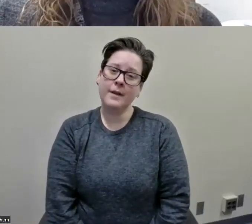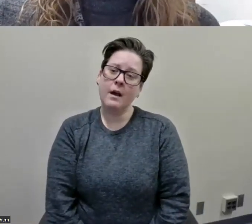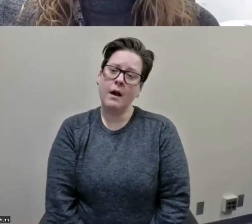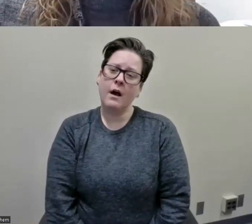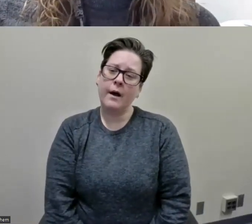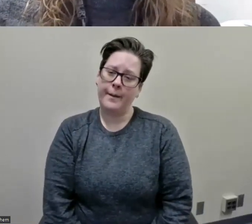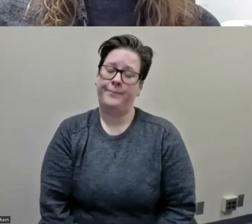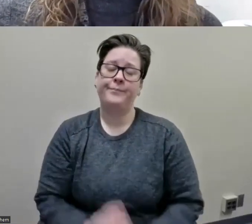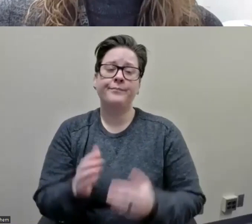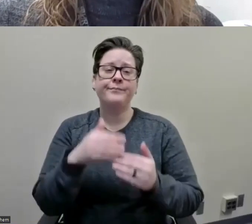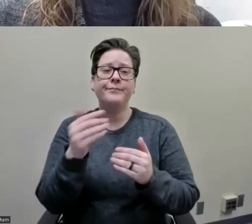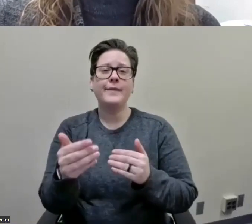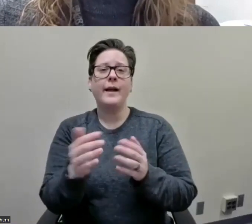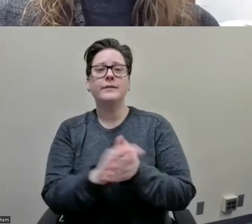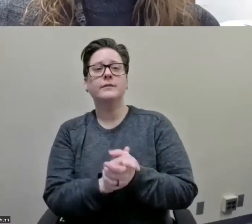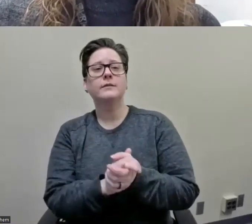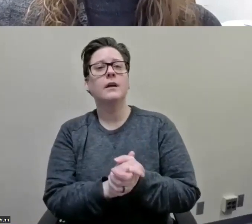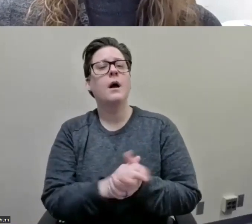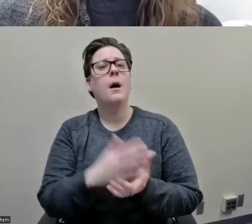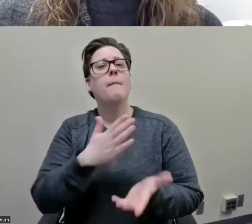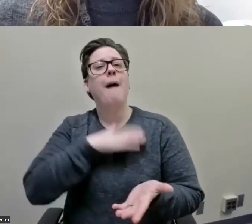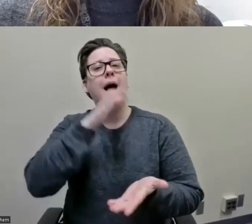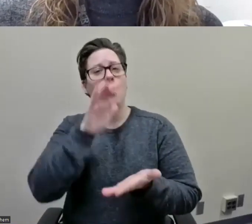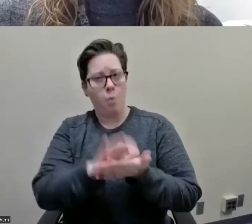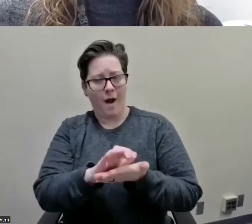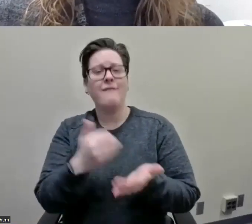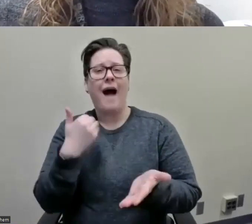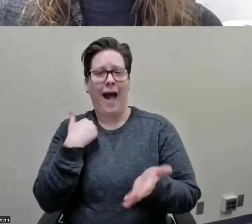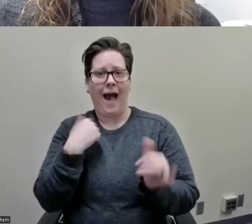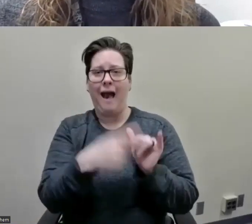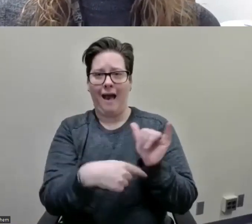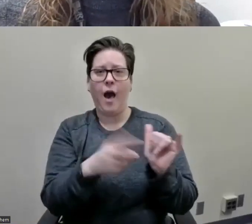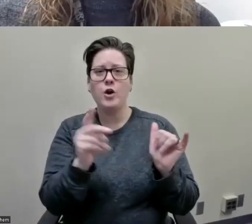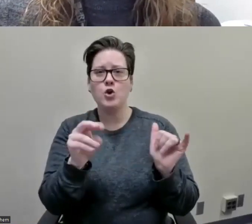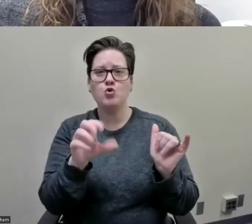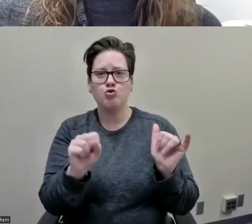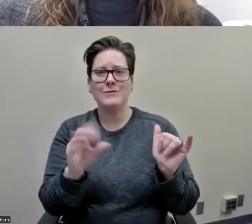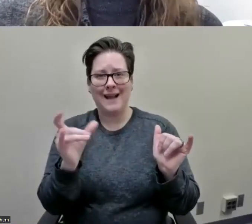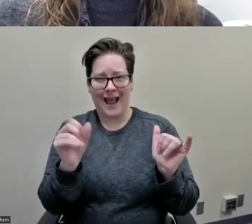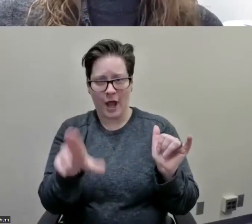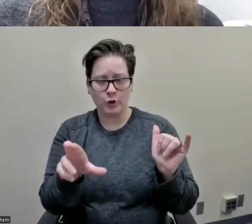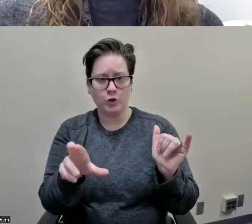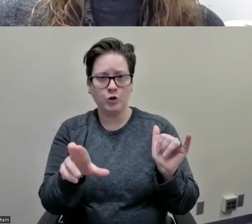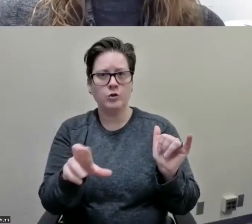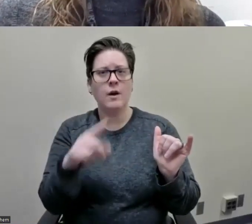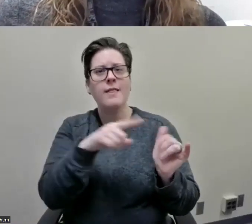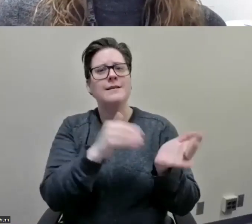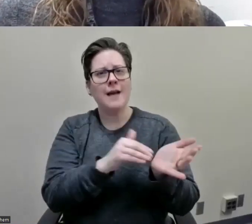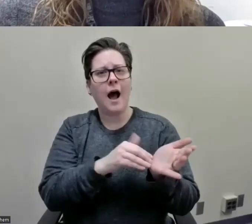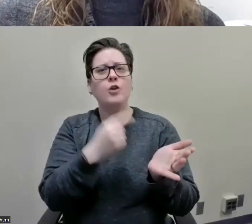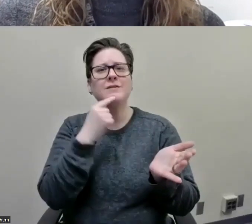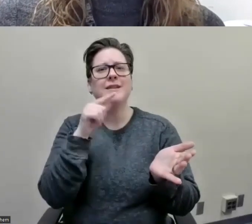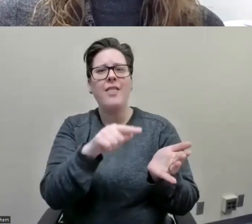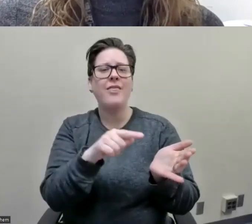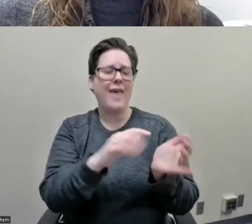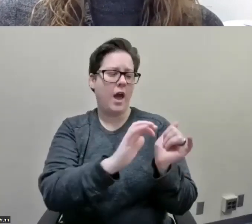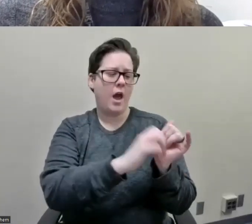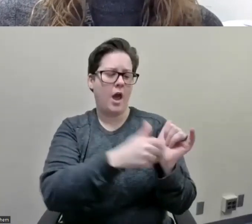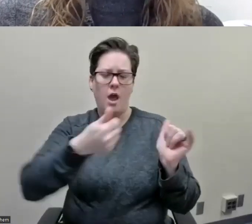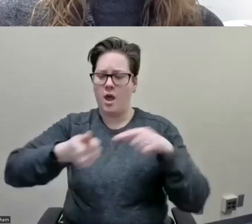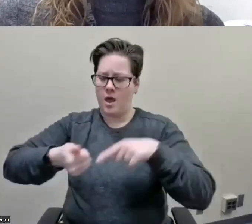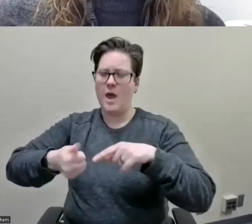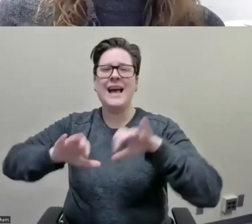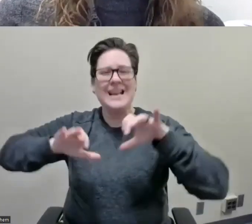All right, next one. My wife had uterine cancer, and the provider said that they did a genetic test on the tissue. Is that